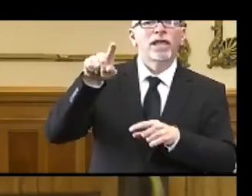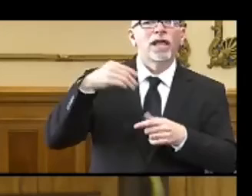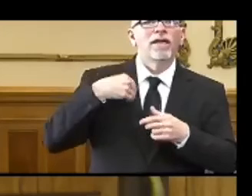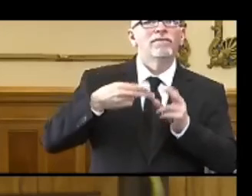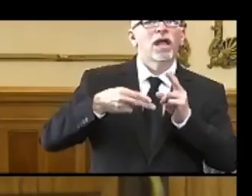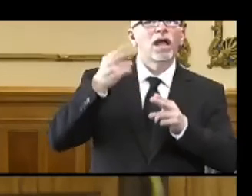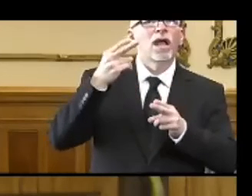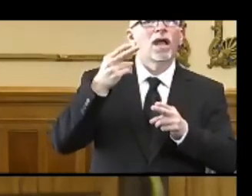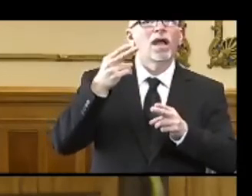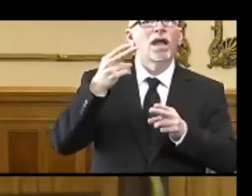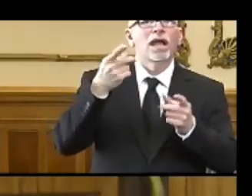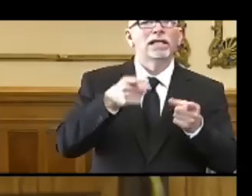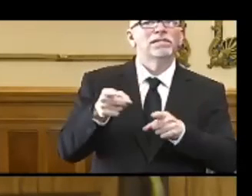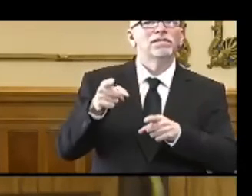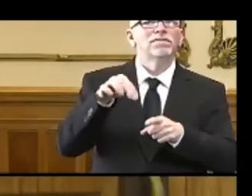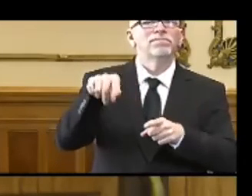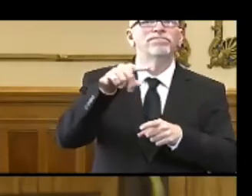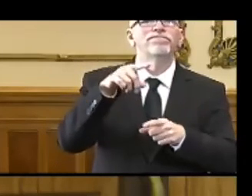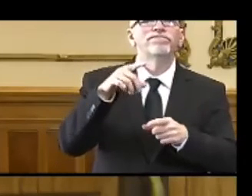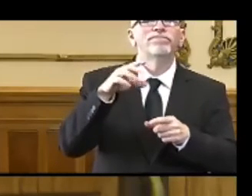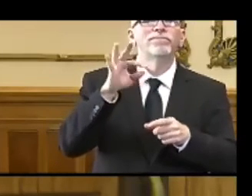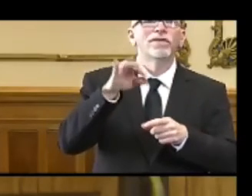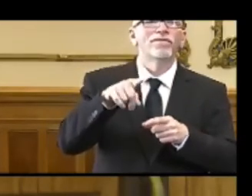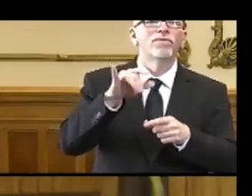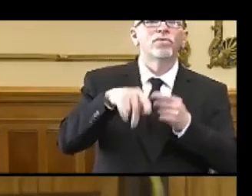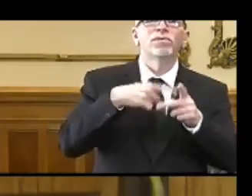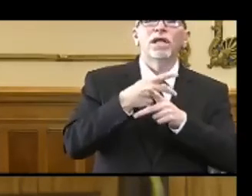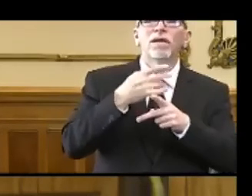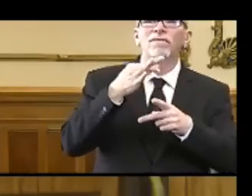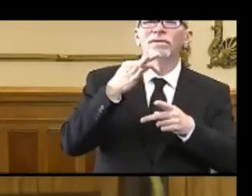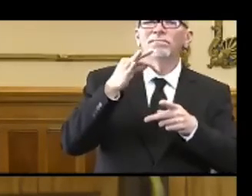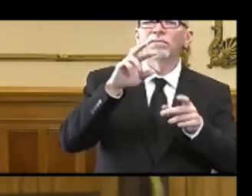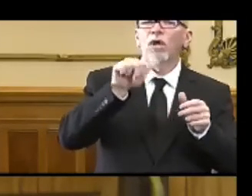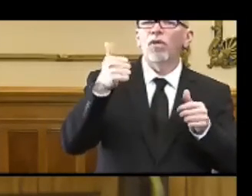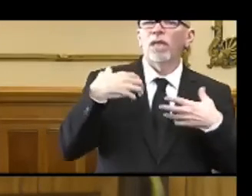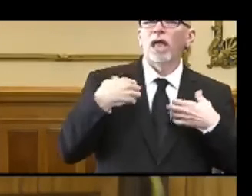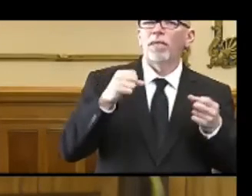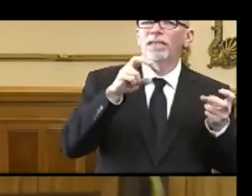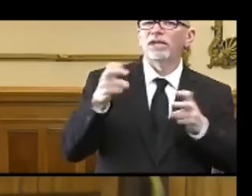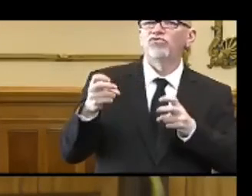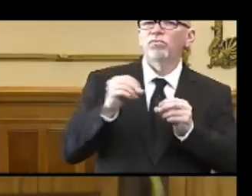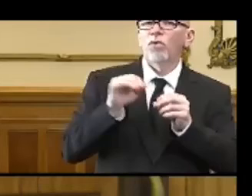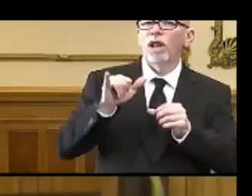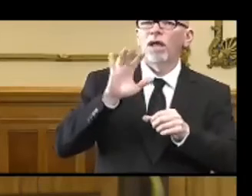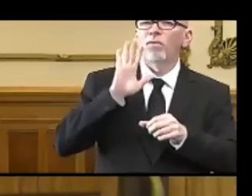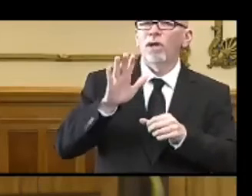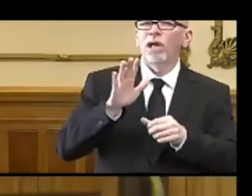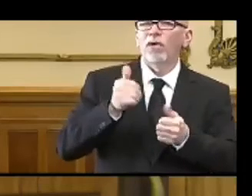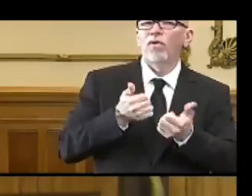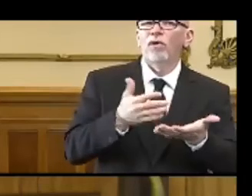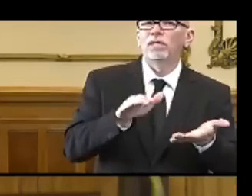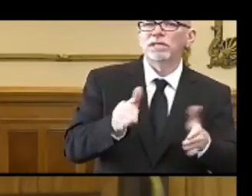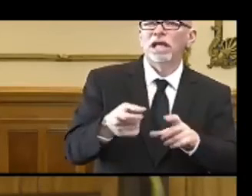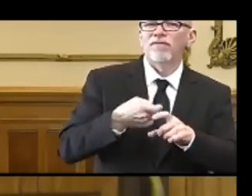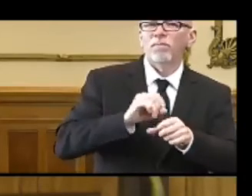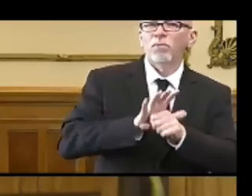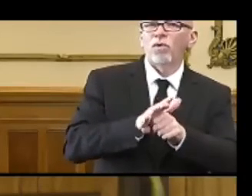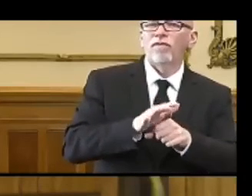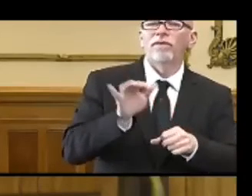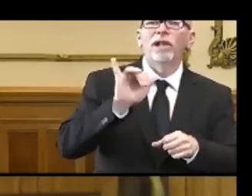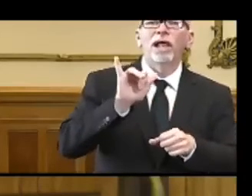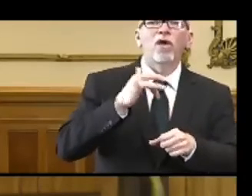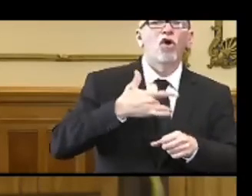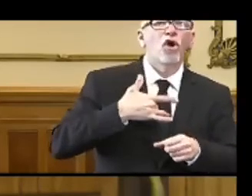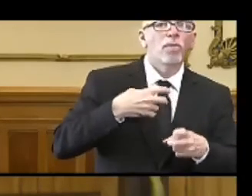higher incidence, as I mentioned, of some of those comorbidities that are more likely to contribute to a death from COVID-19, like